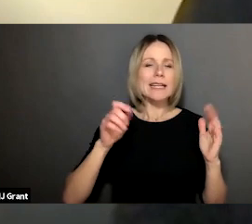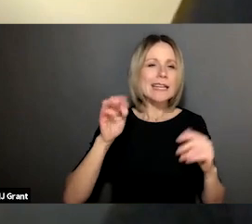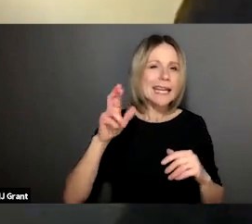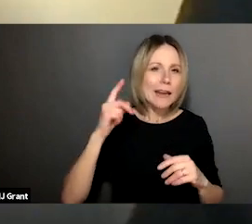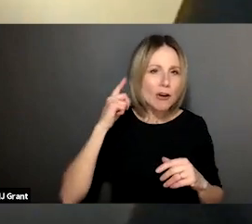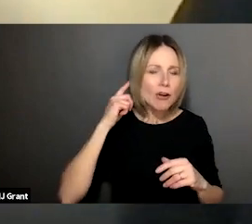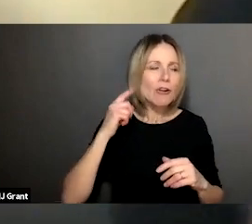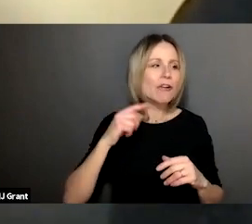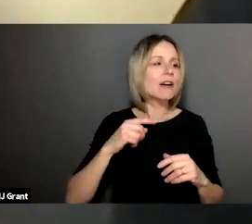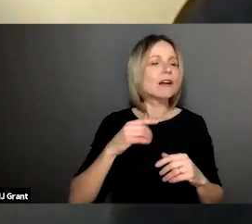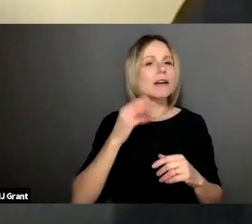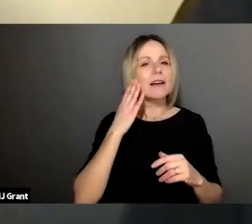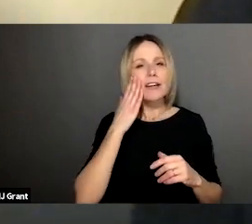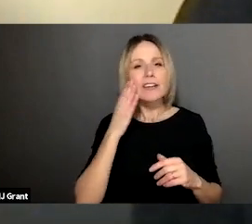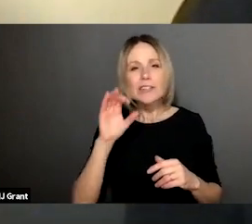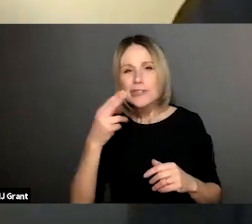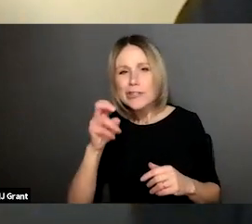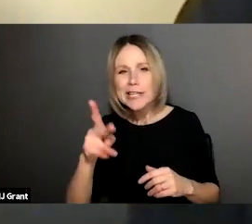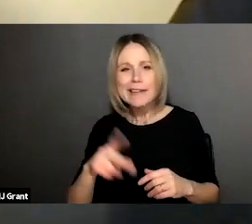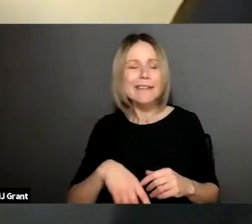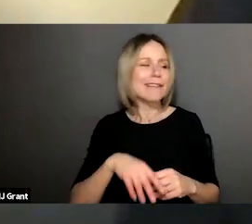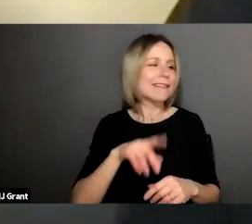who's overjoyed to see it because now he doesn't have to review